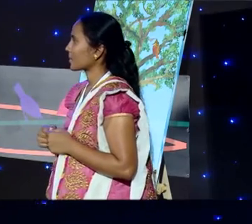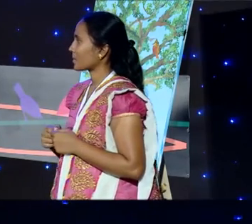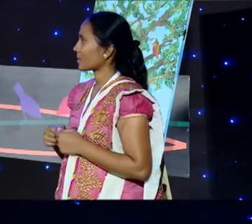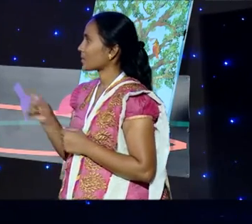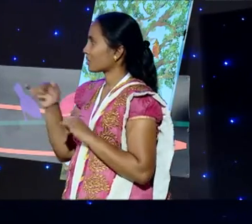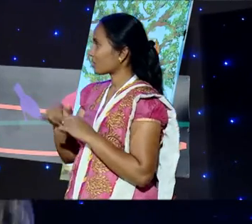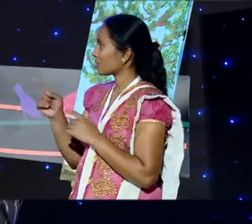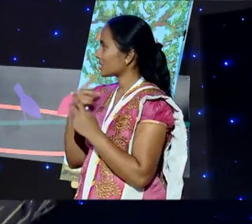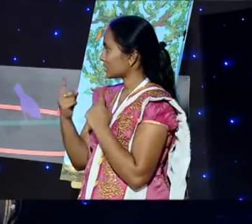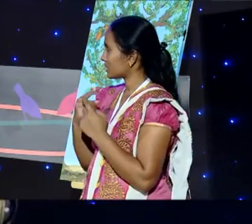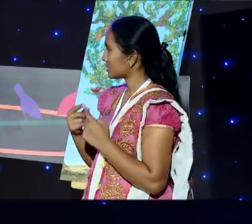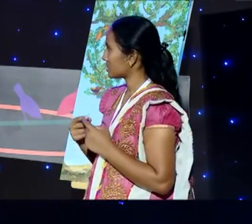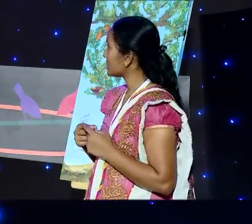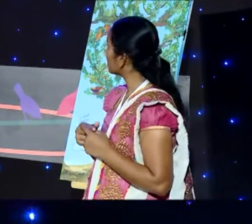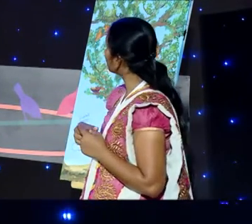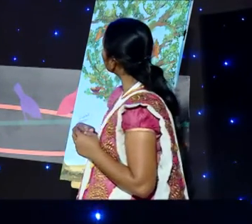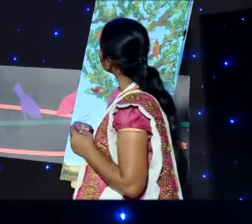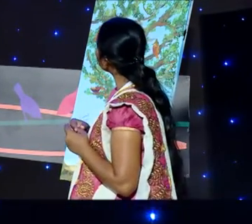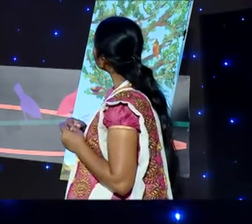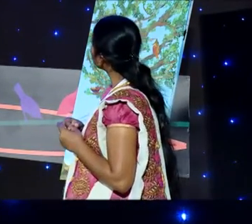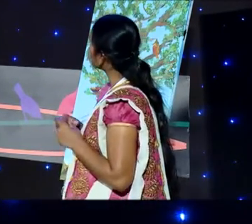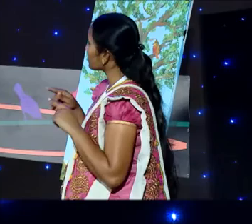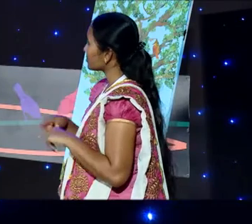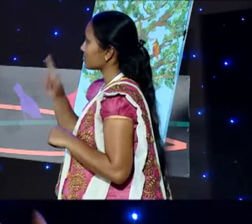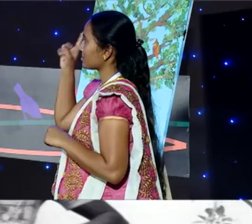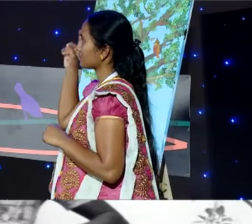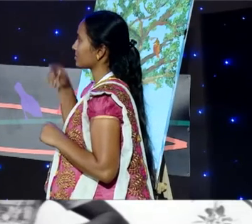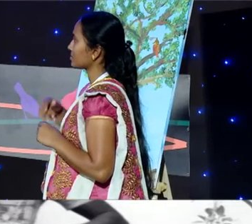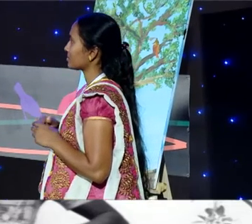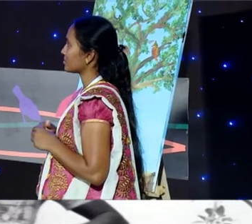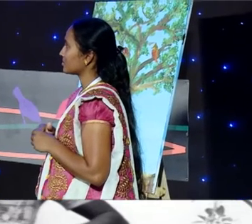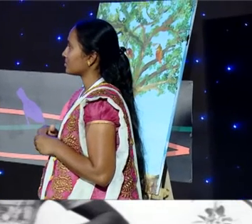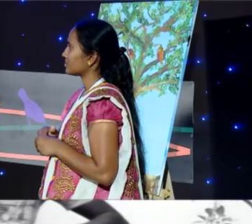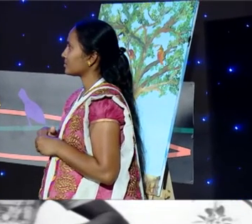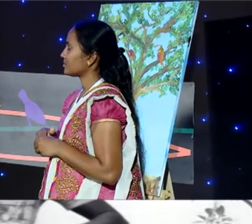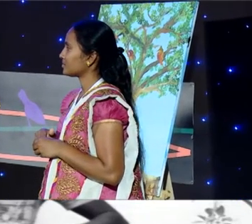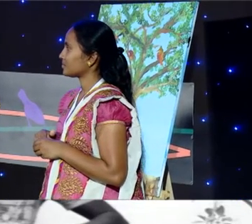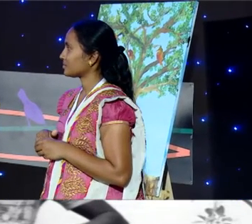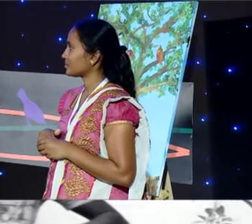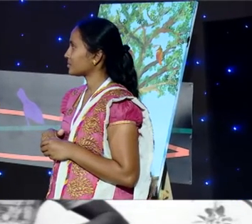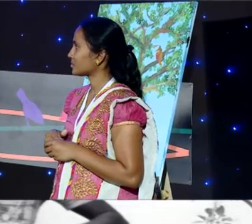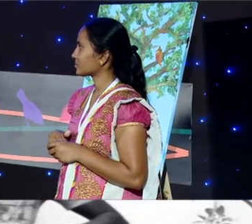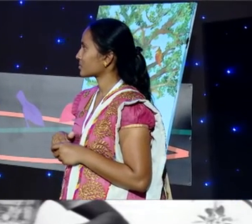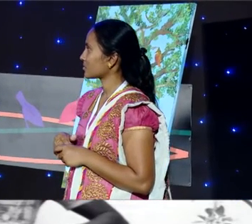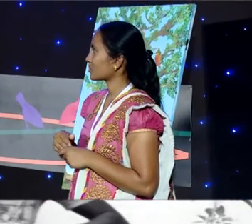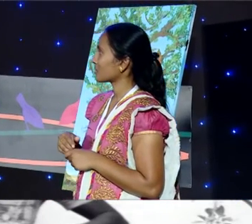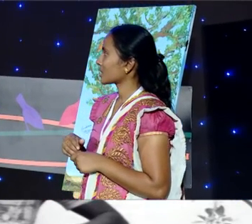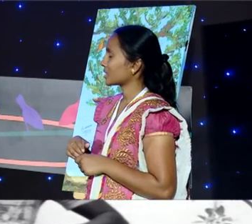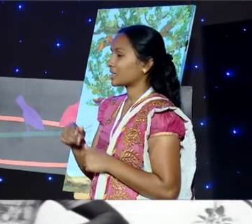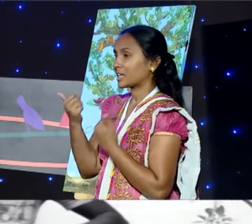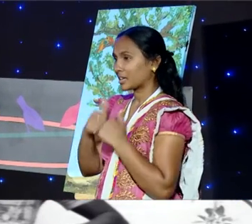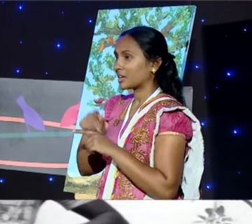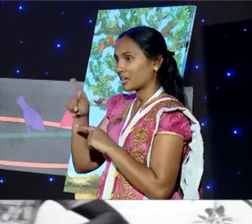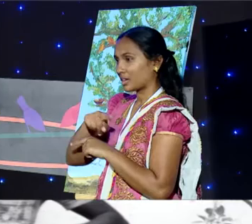world. This guy, whom you haven't heard of, operated in the same way. That everyone can be great at giving.